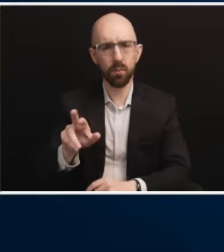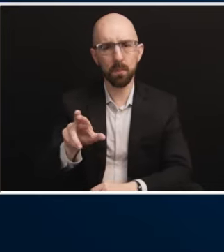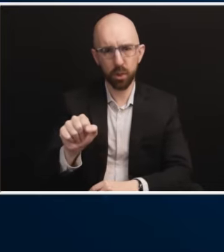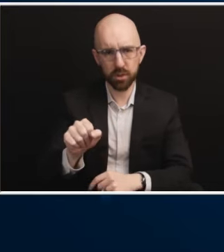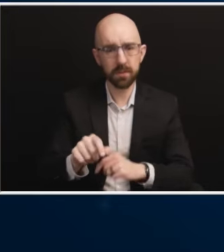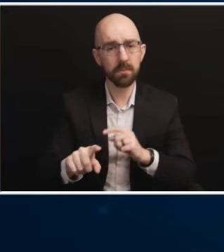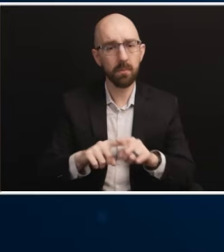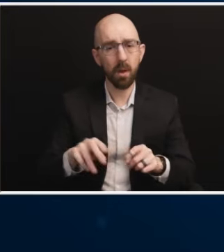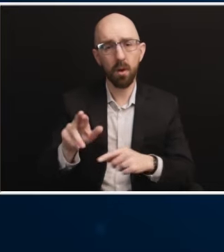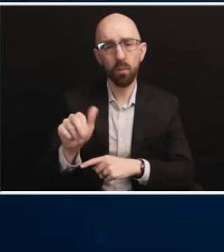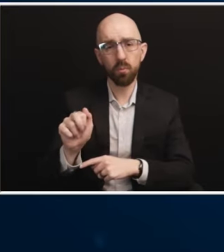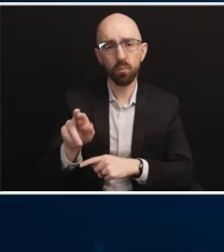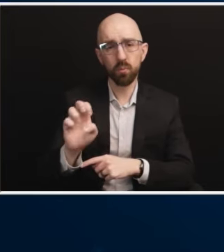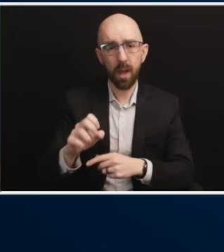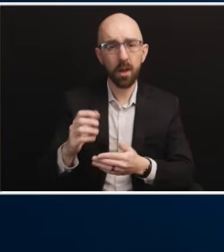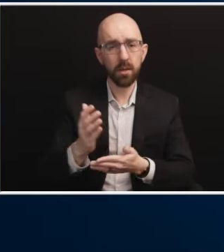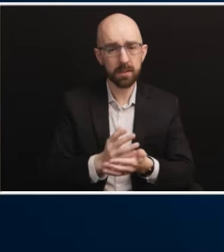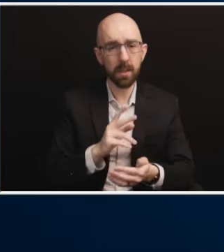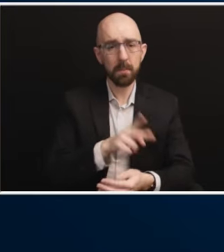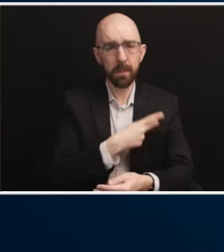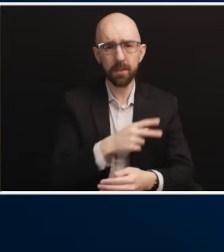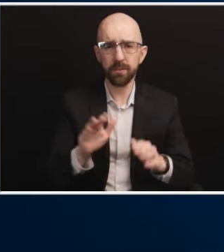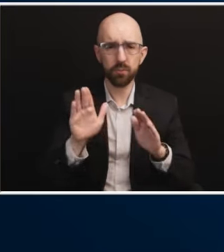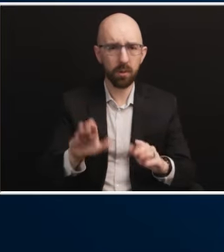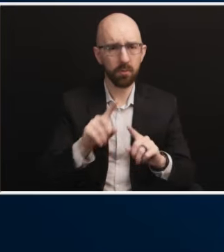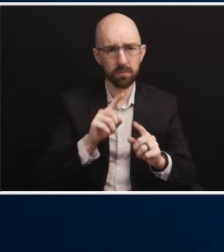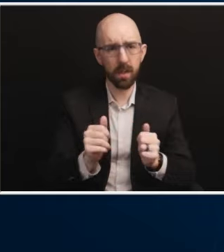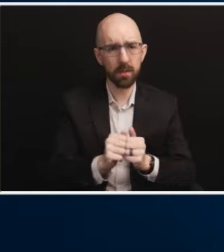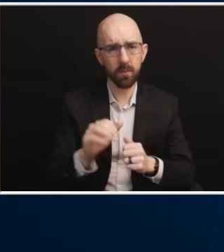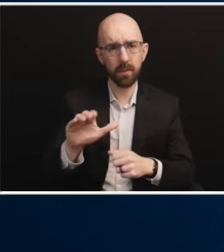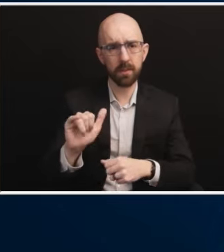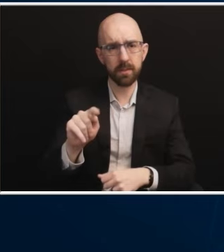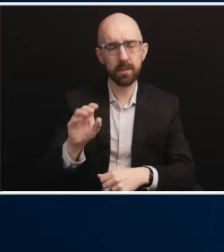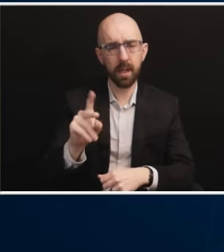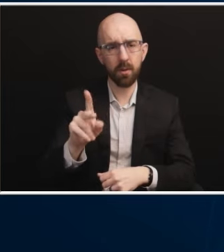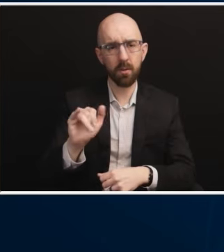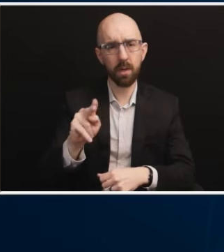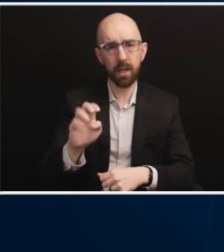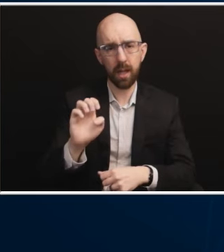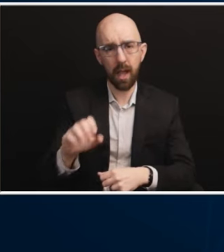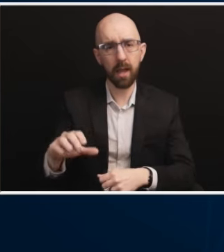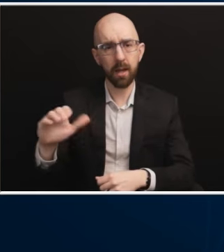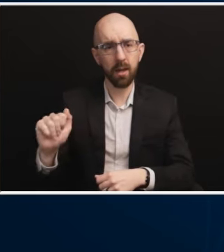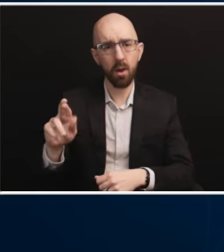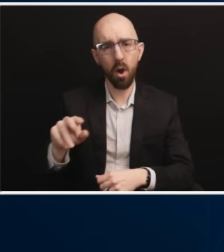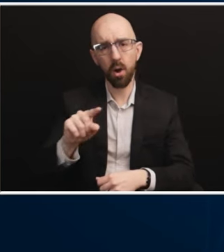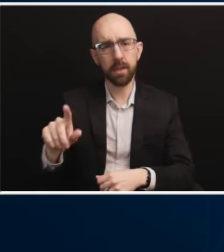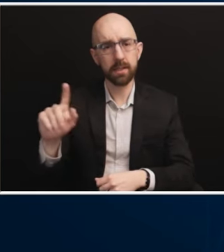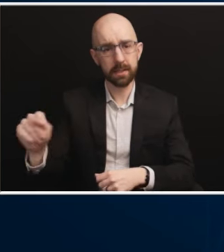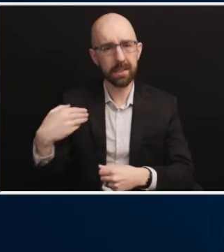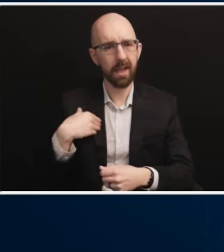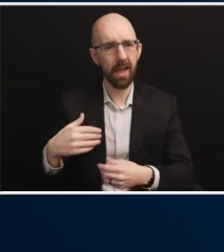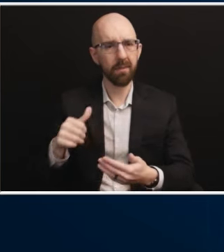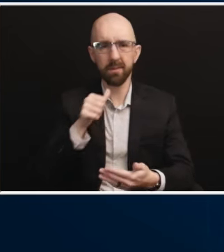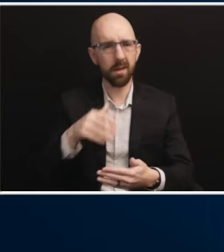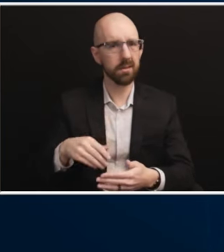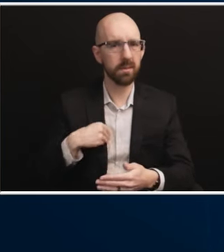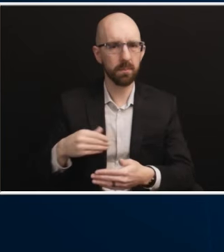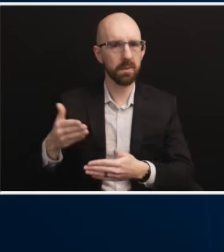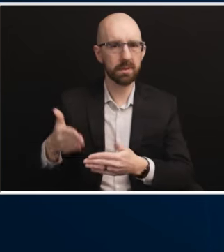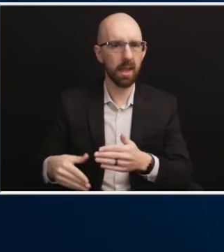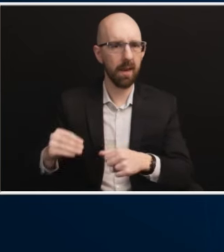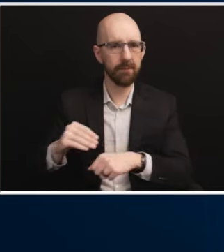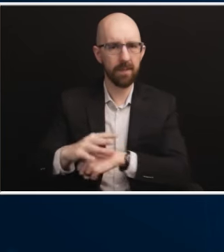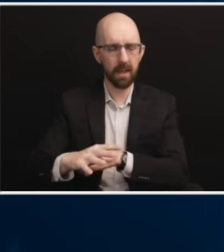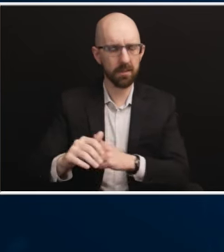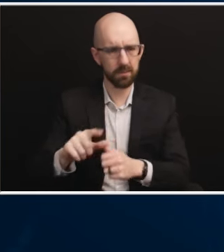patients who have great response with this cytokine armored CAR T-cell are also having unacceptable side effects. So the question is, how can